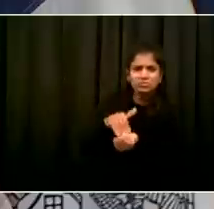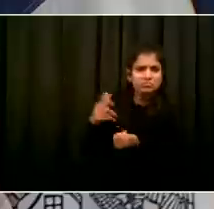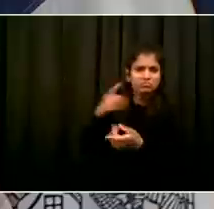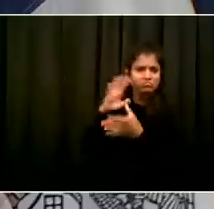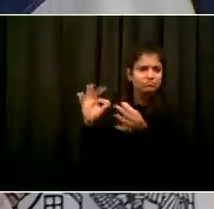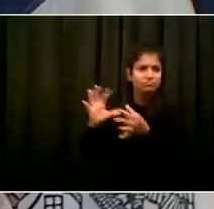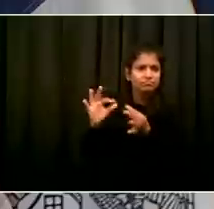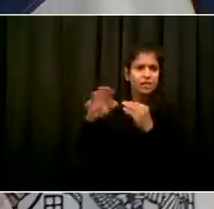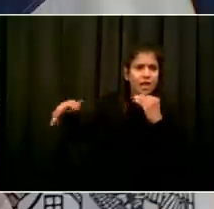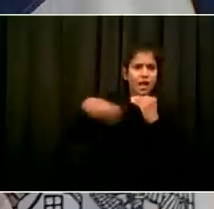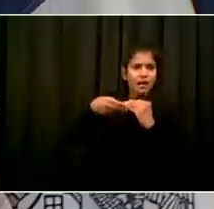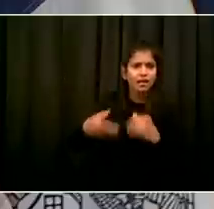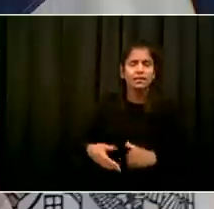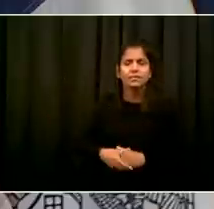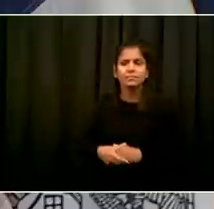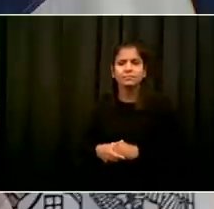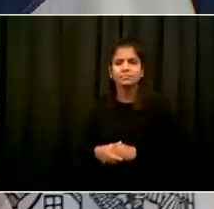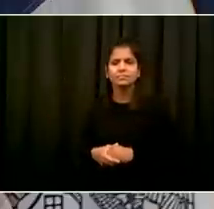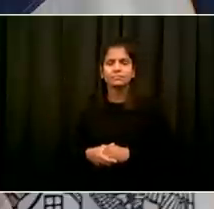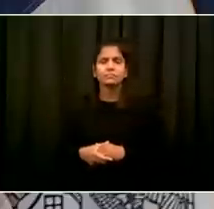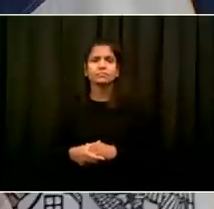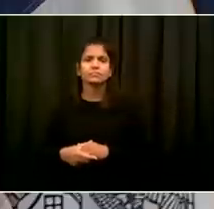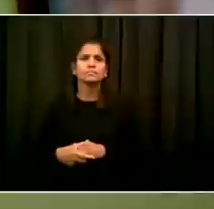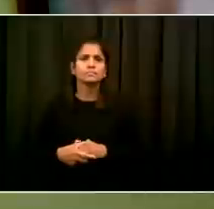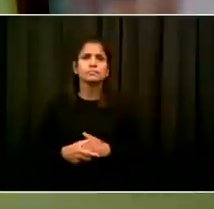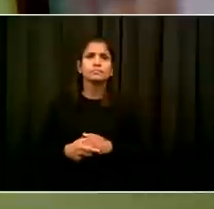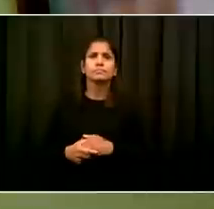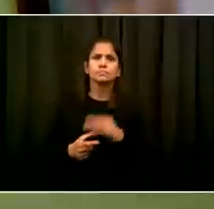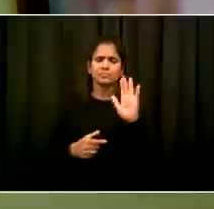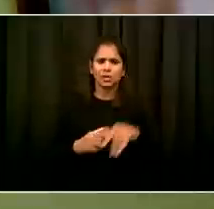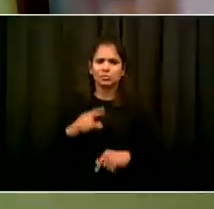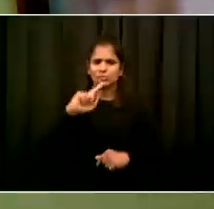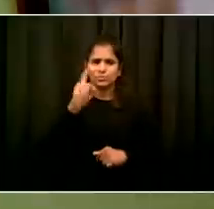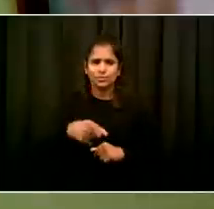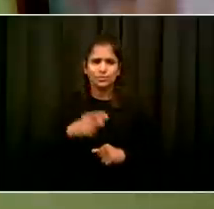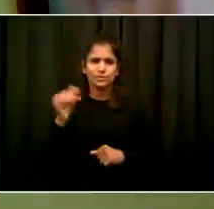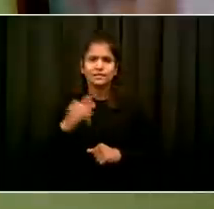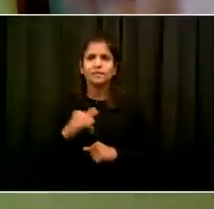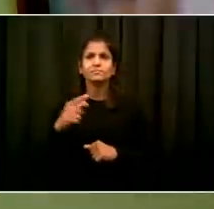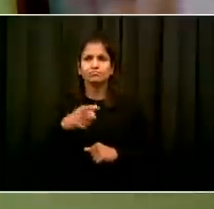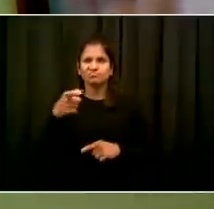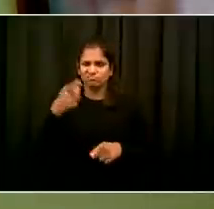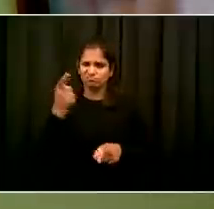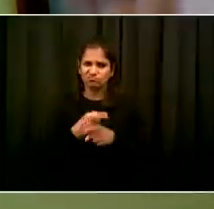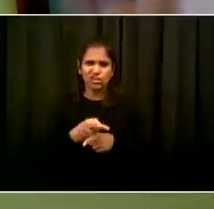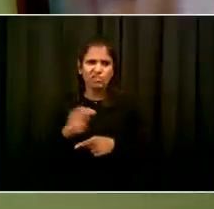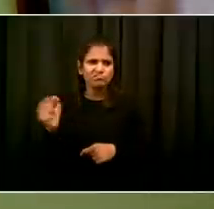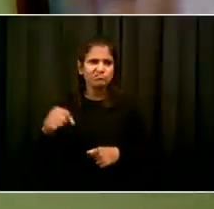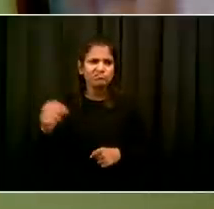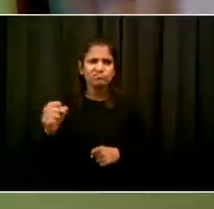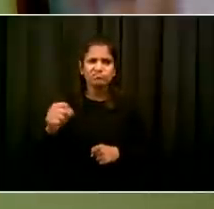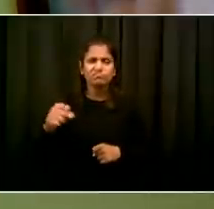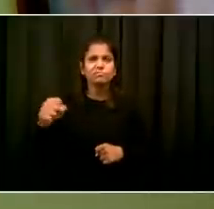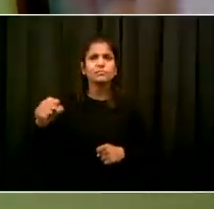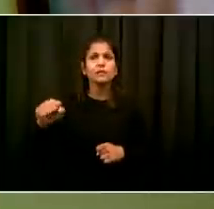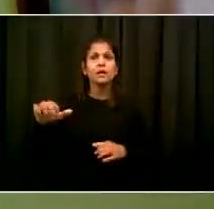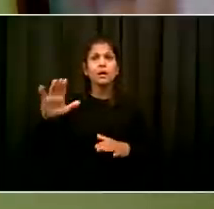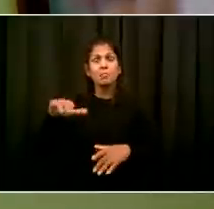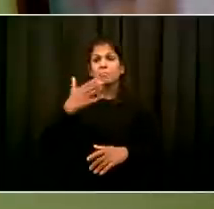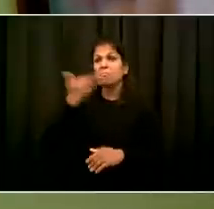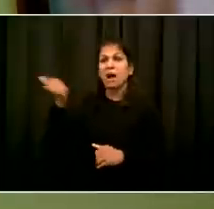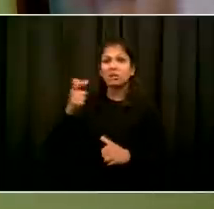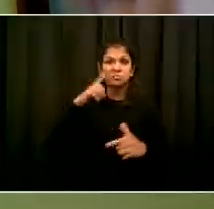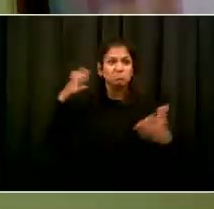Sure, thanks. I think the mayor has summarized it quite well. These restrictive social measures are a bit of a blunt